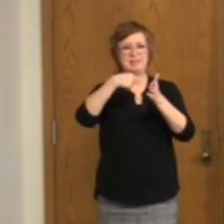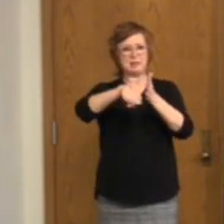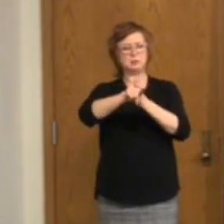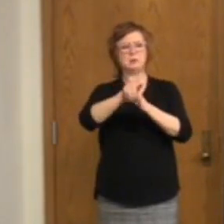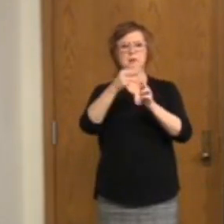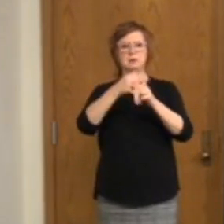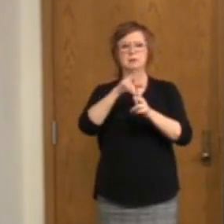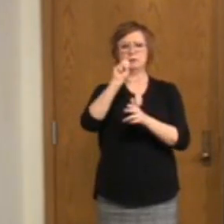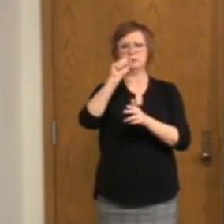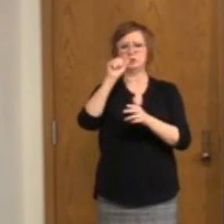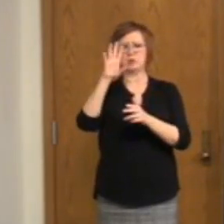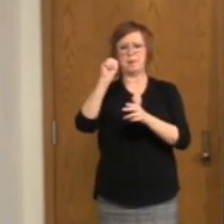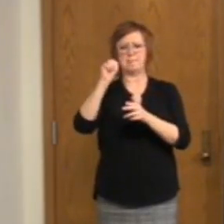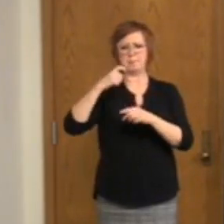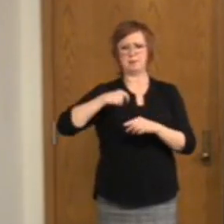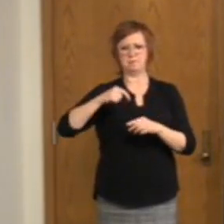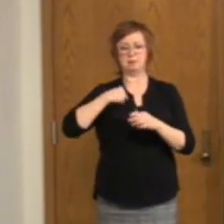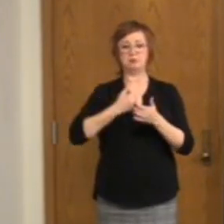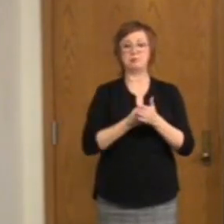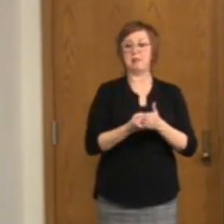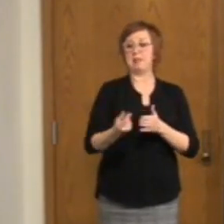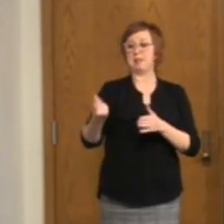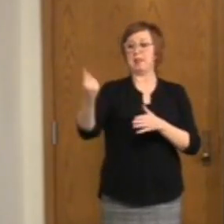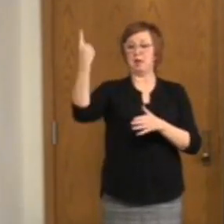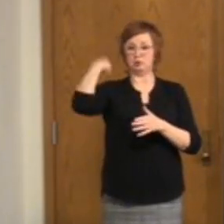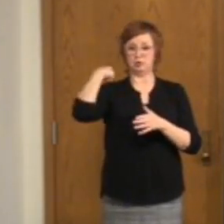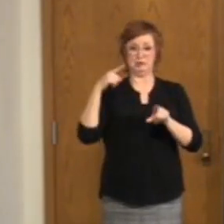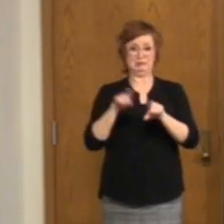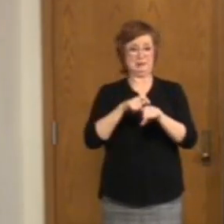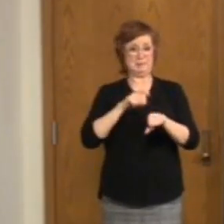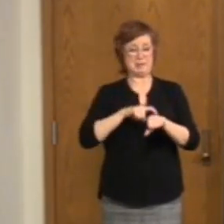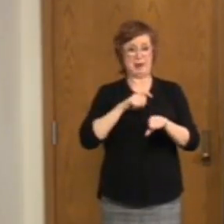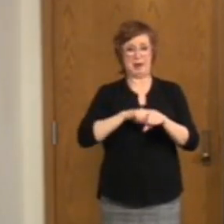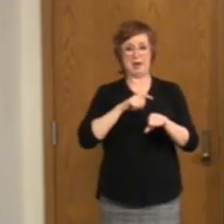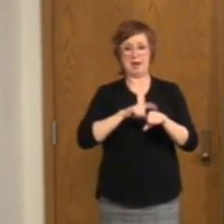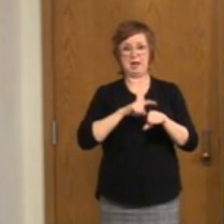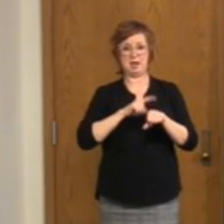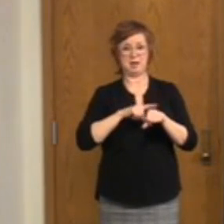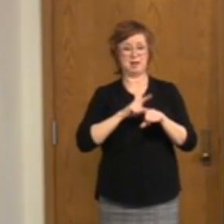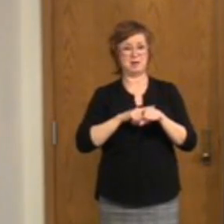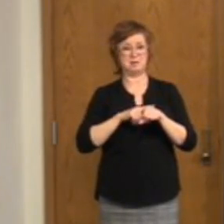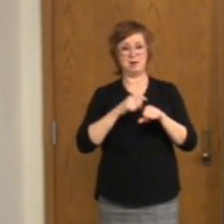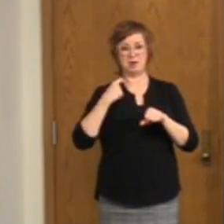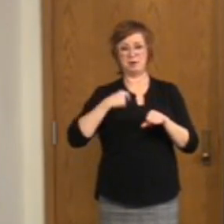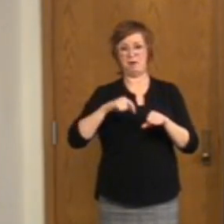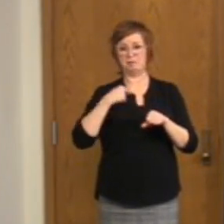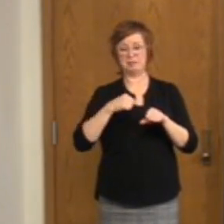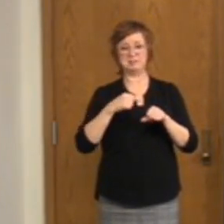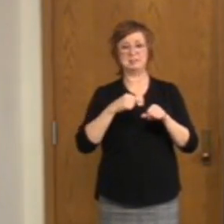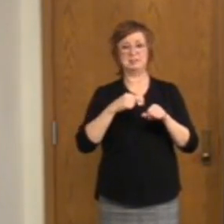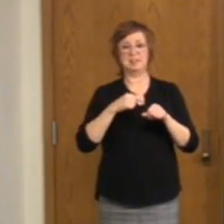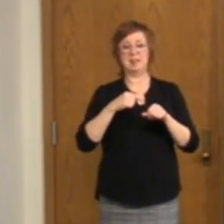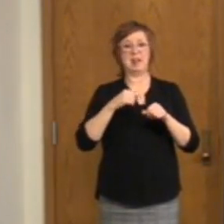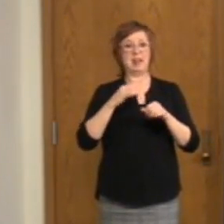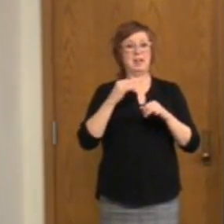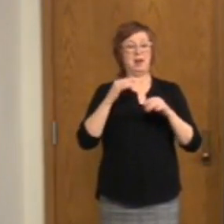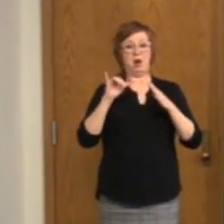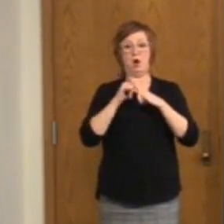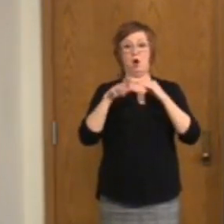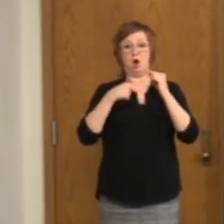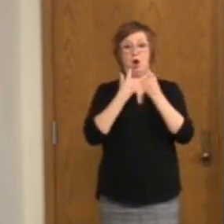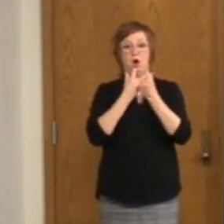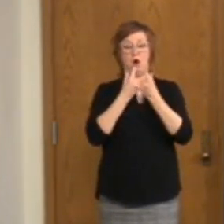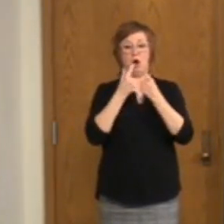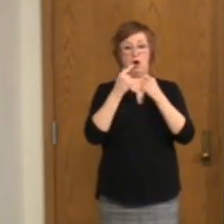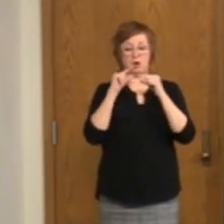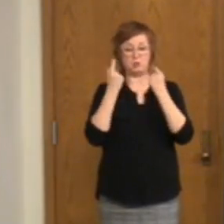been in some sort of a COVID fog ever since that last SARM Convention. Next week it will be a virtual convention, and I